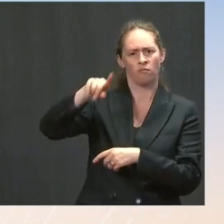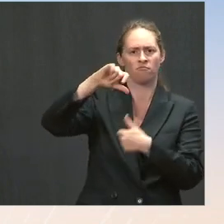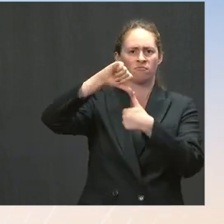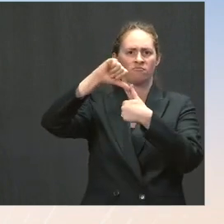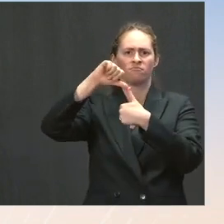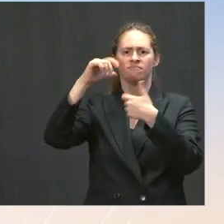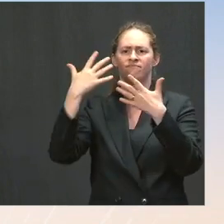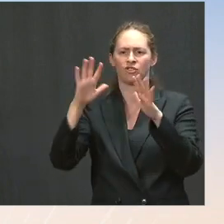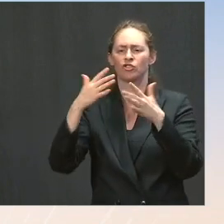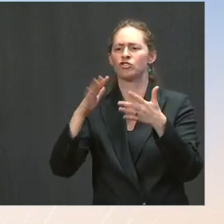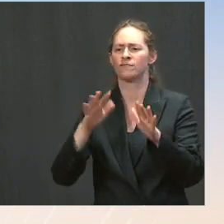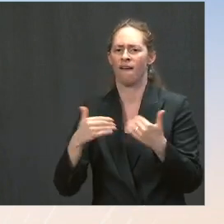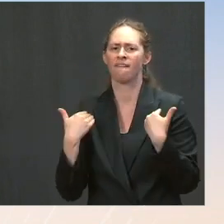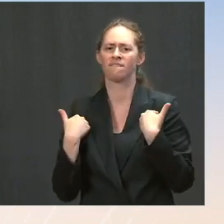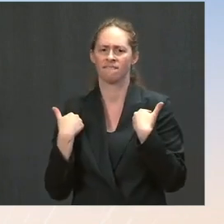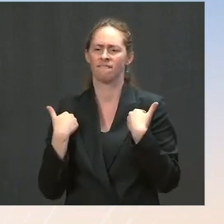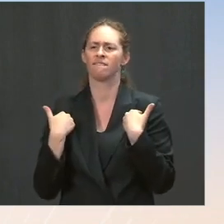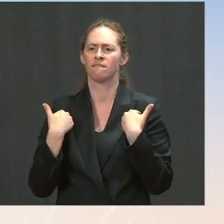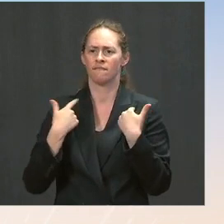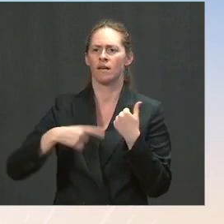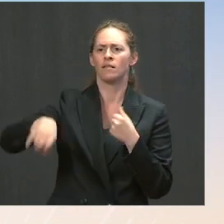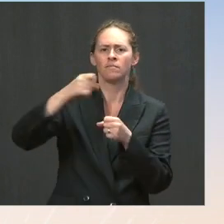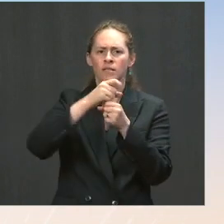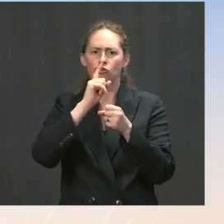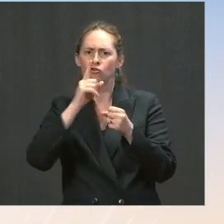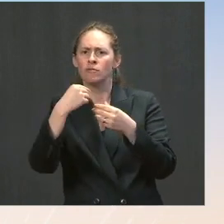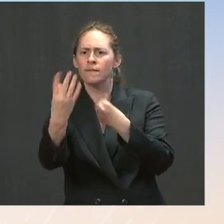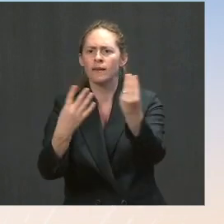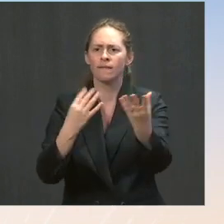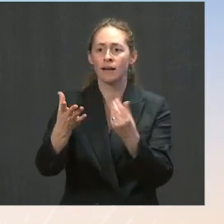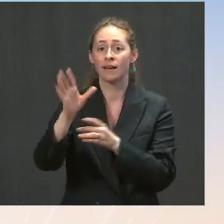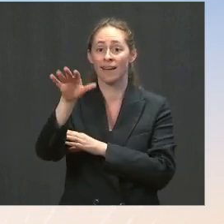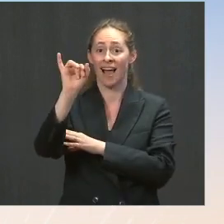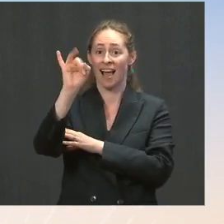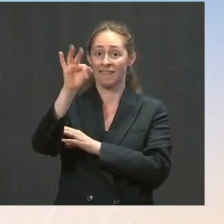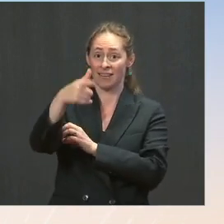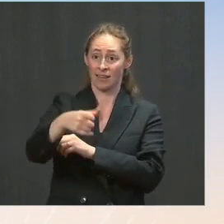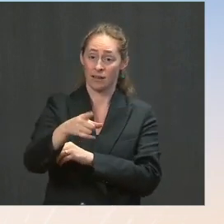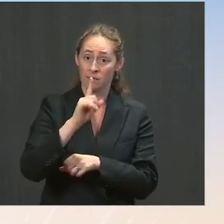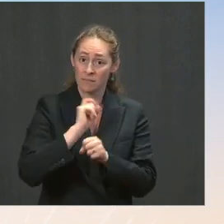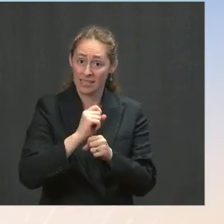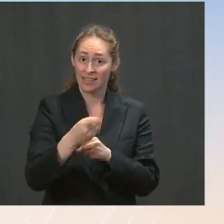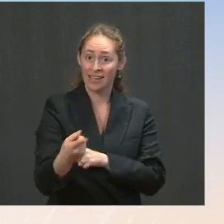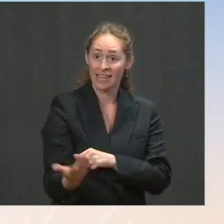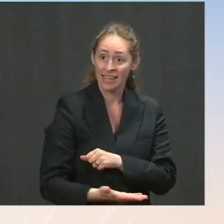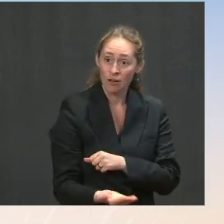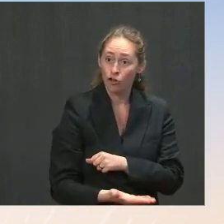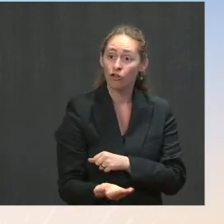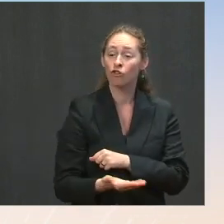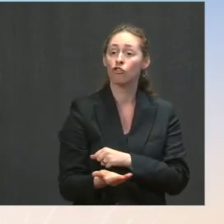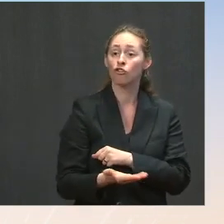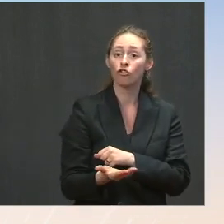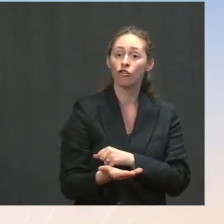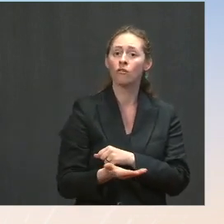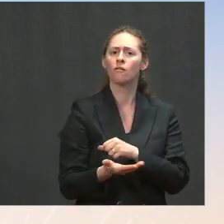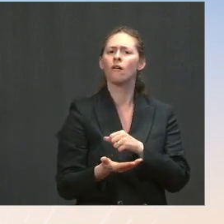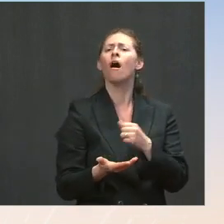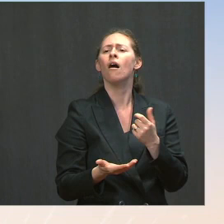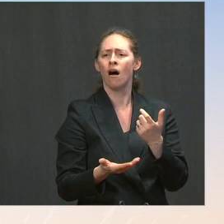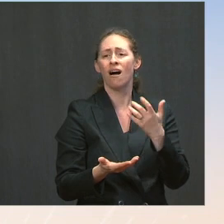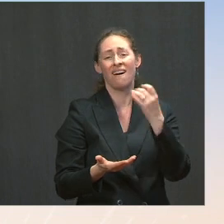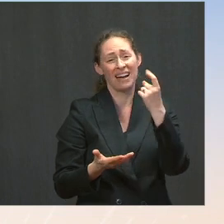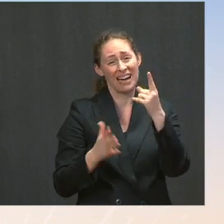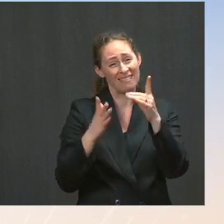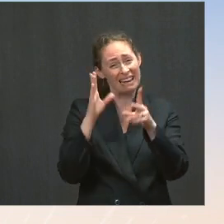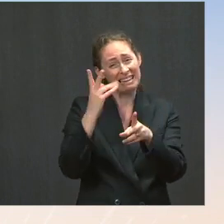between ports of entry or circumventing inspection of ports of entry is dangerous. It carries long-term immigration consequences. But